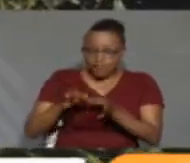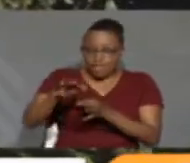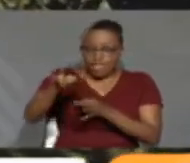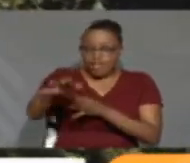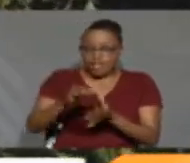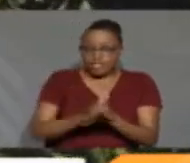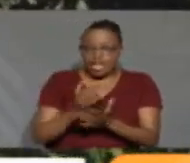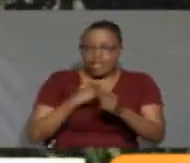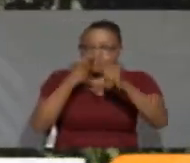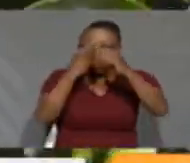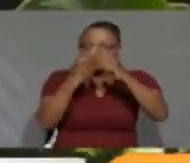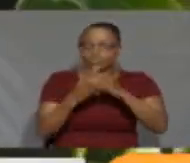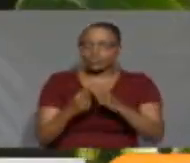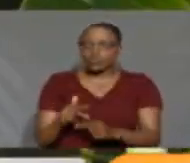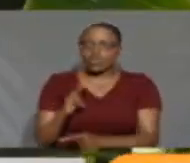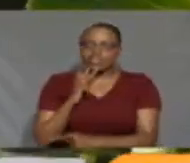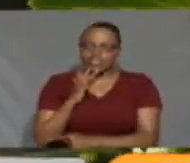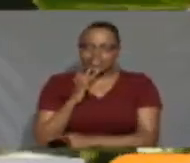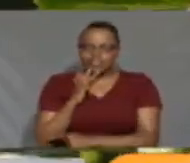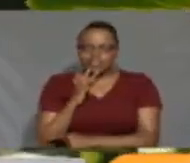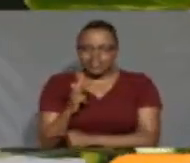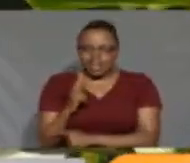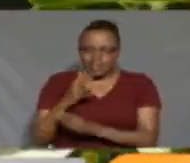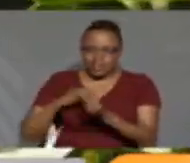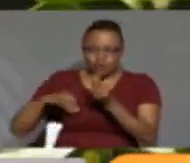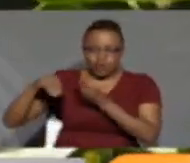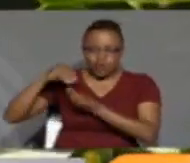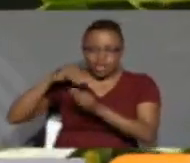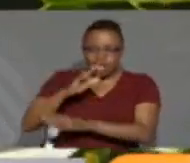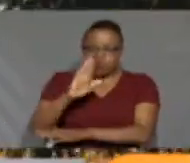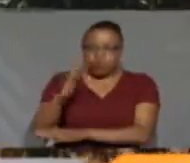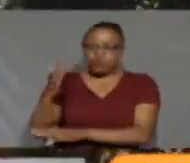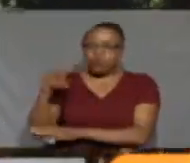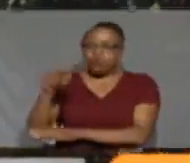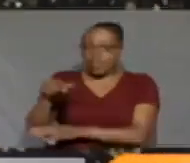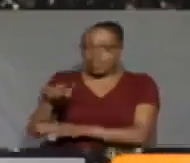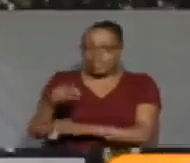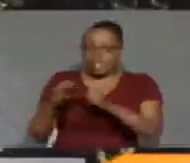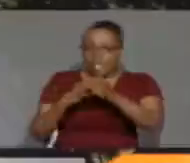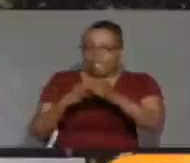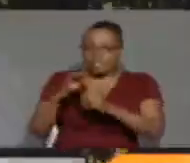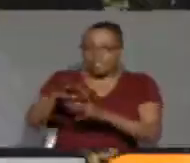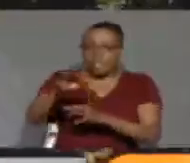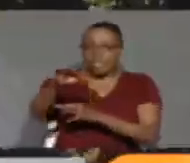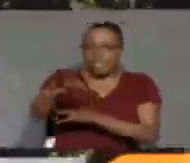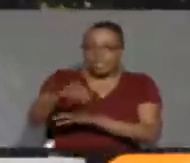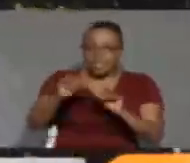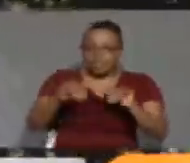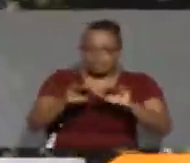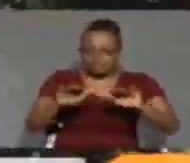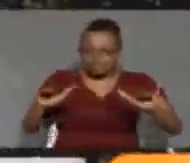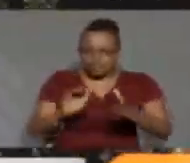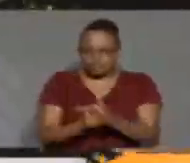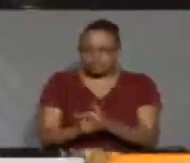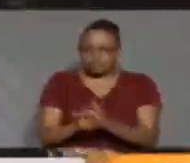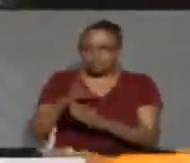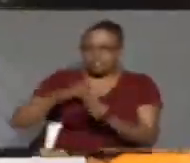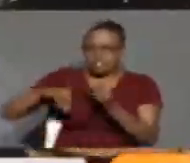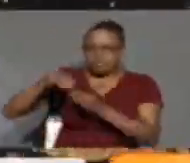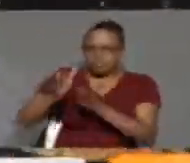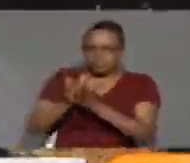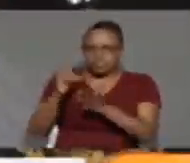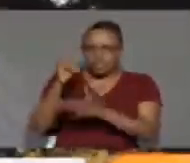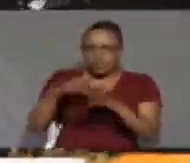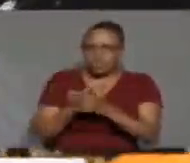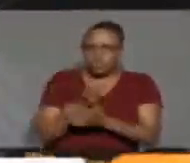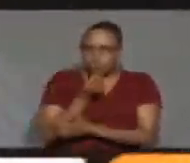has a total of 300 trees of Hass avocado today, sitting on this 8-acre farm. Avocados generally require